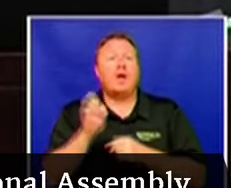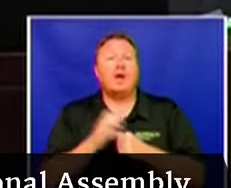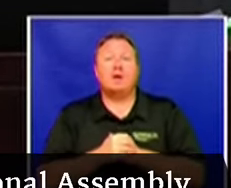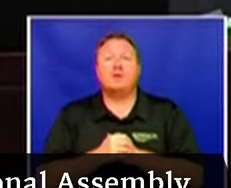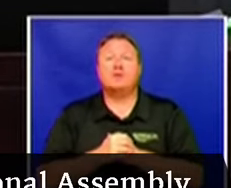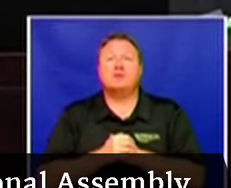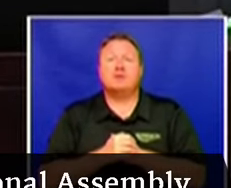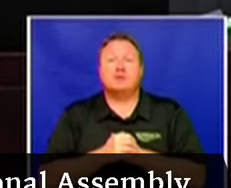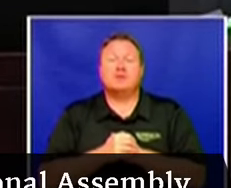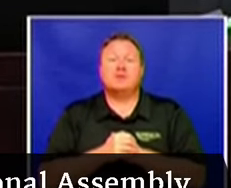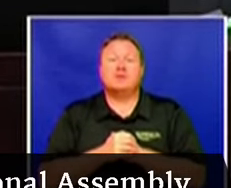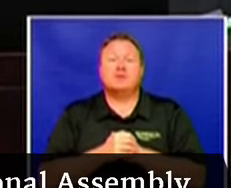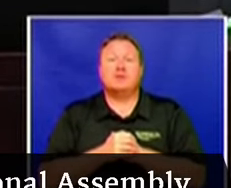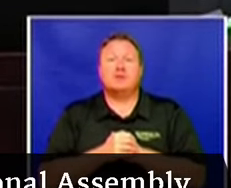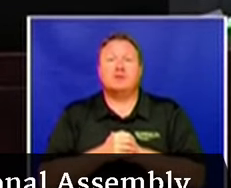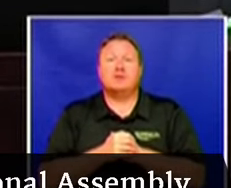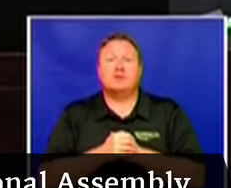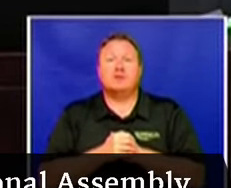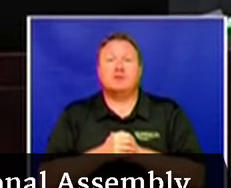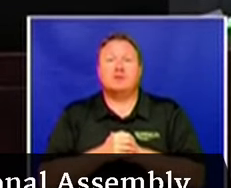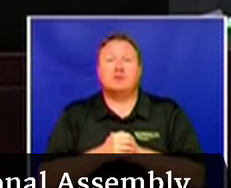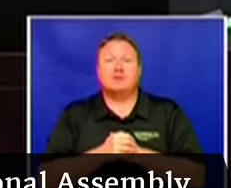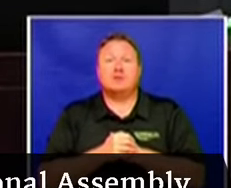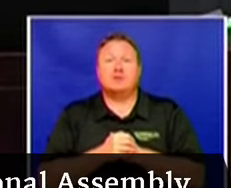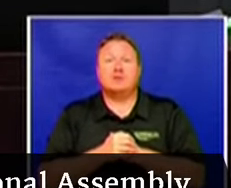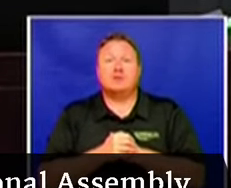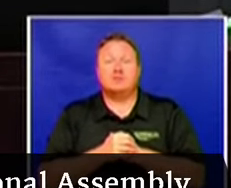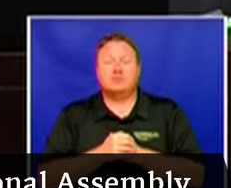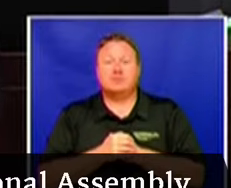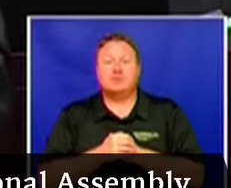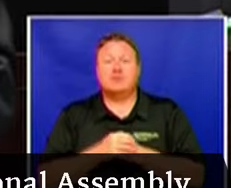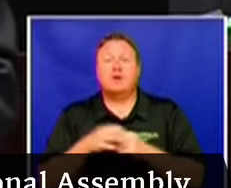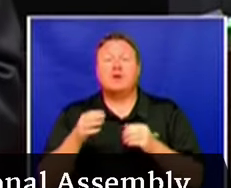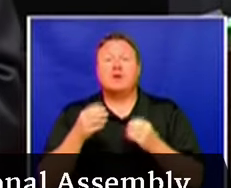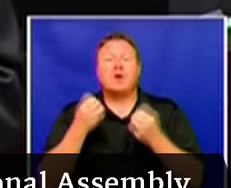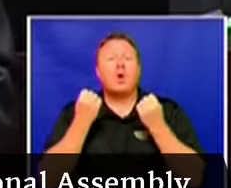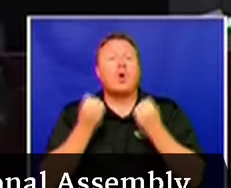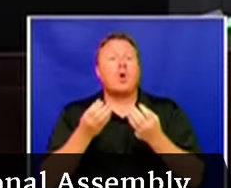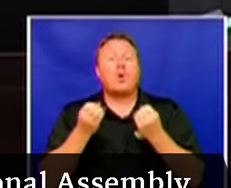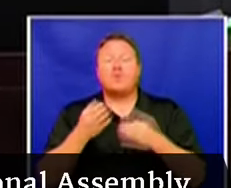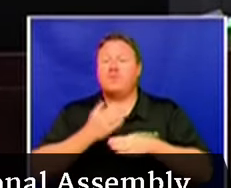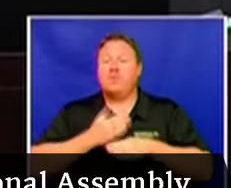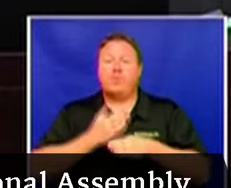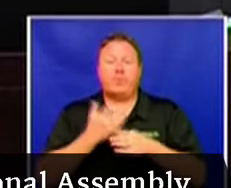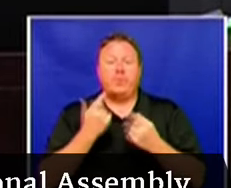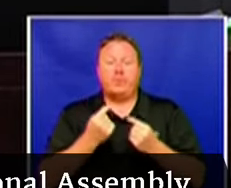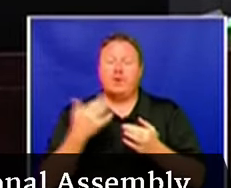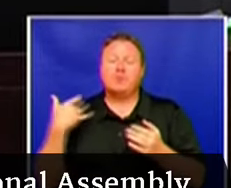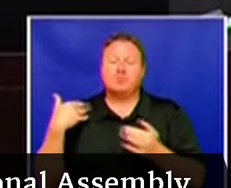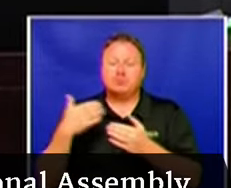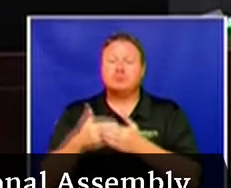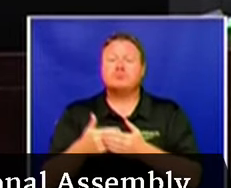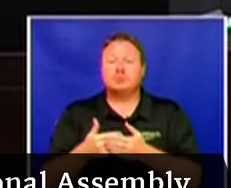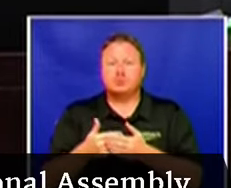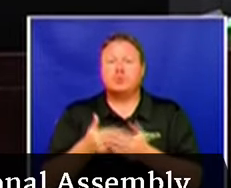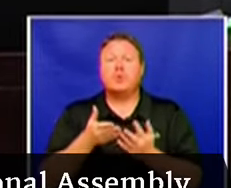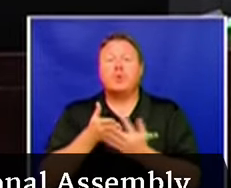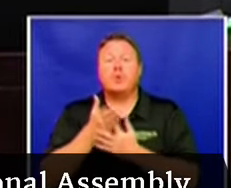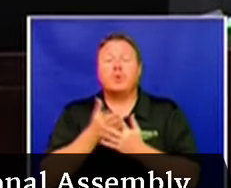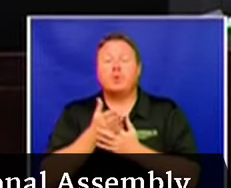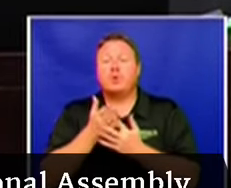A great deal of follow-through has been happening following the State Capture